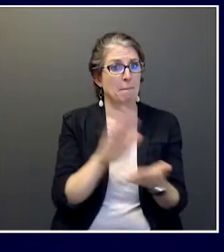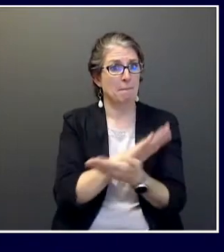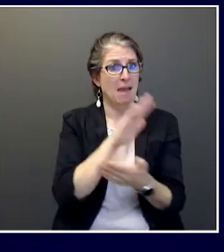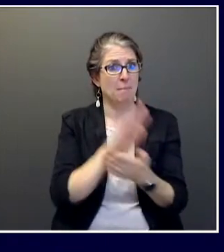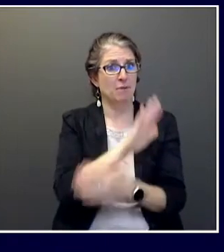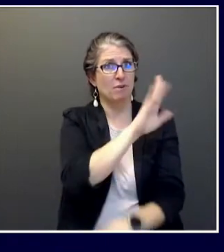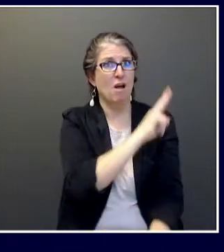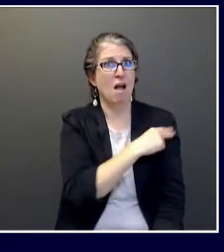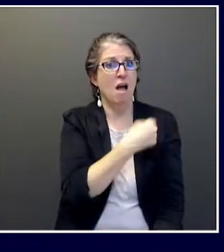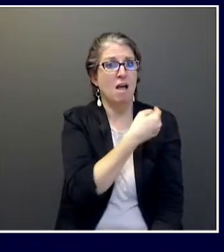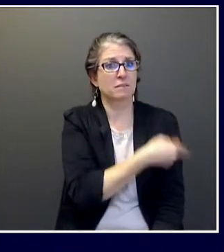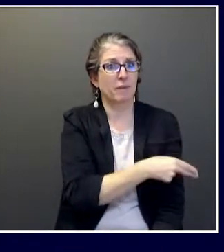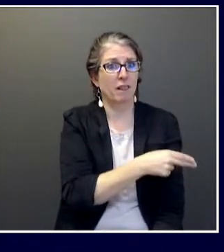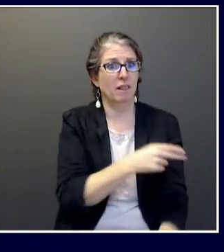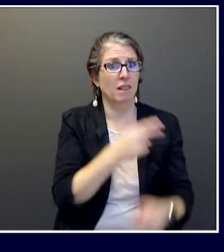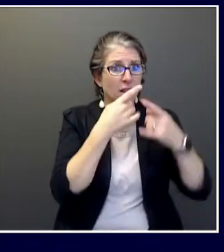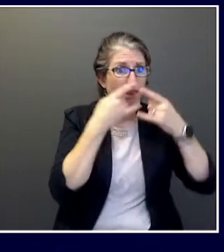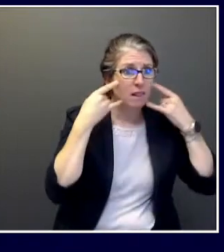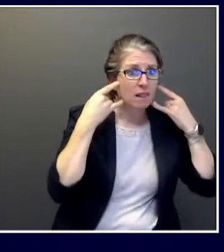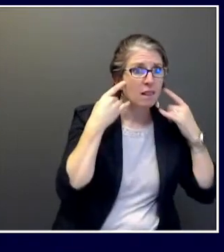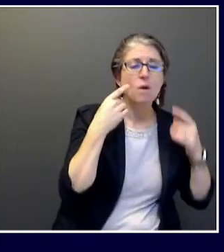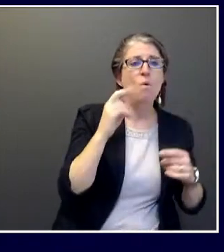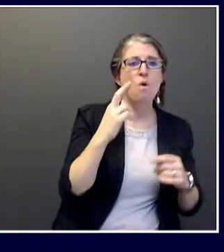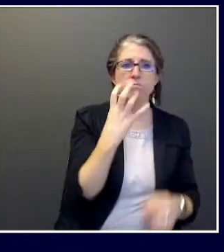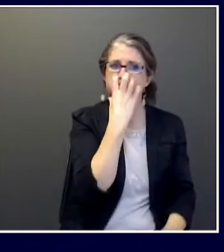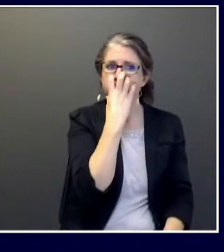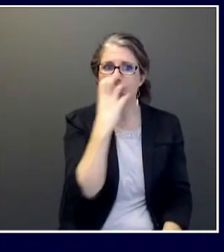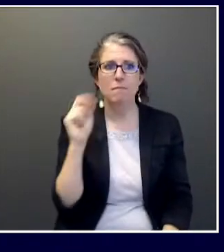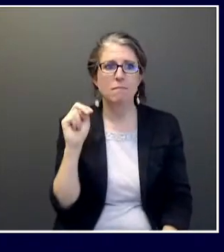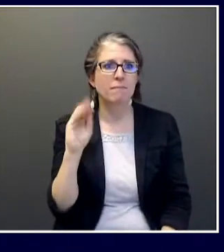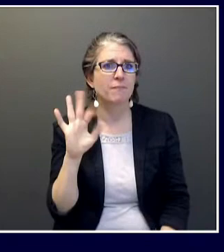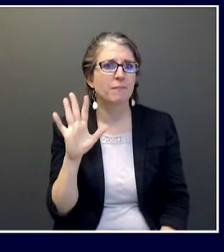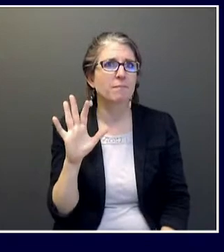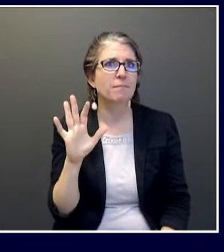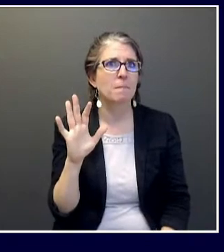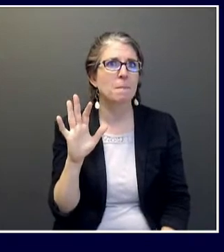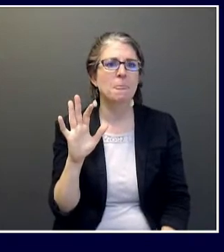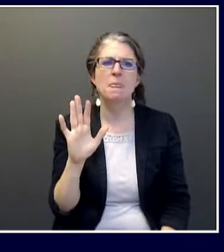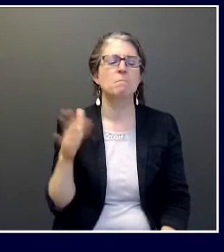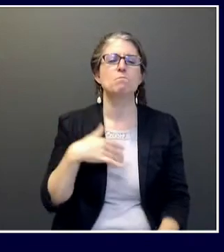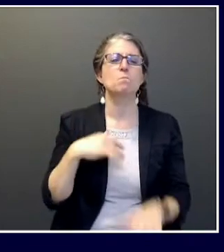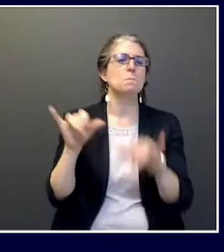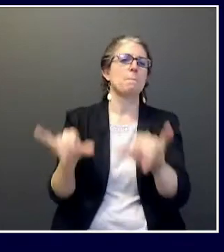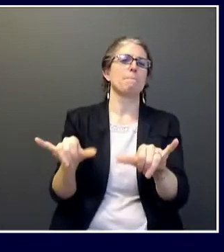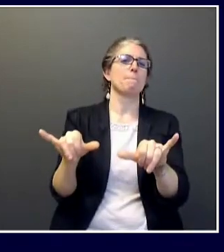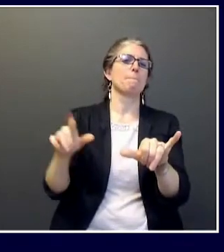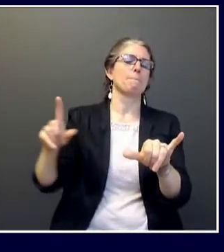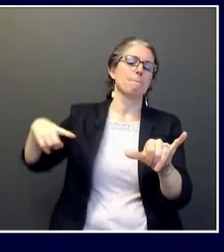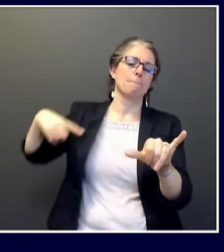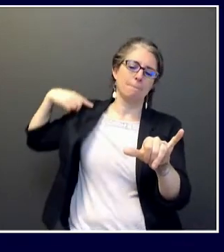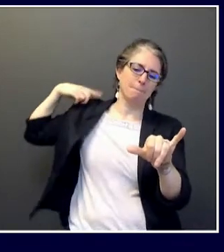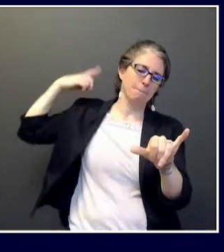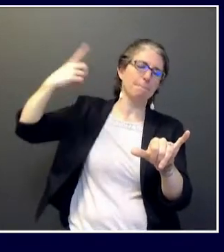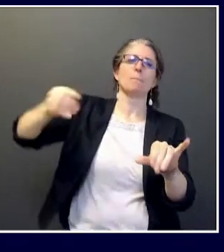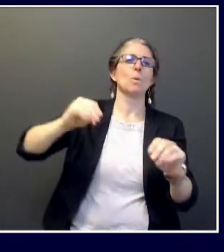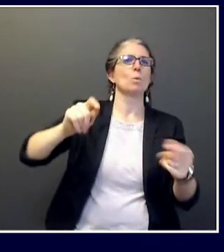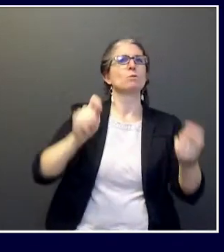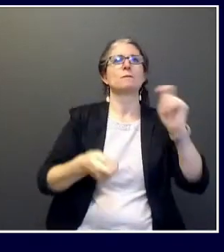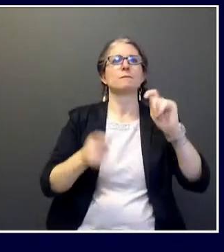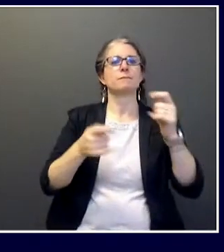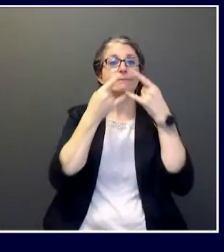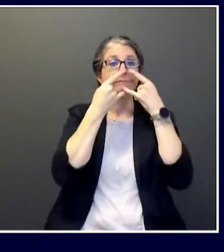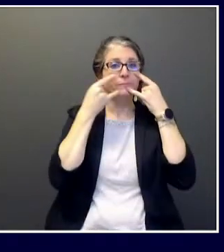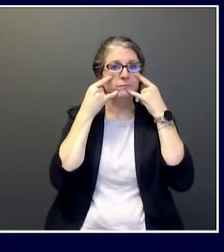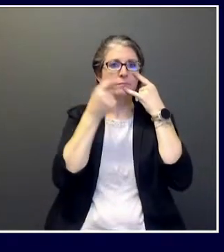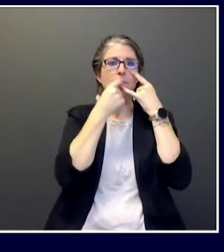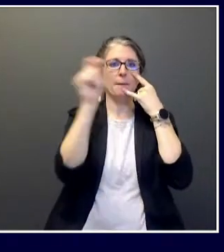I'm changing recommendations, because the recommendation is that you wear a face covering when you're in an indoor public setting, when